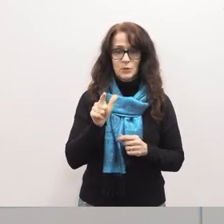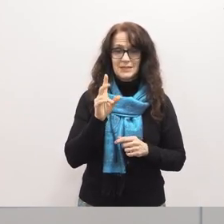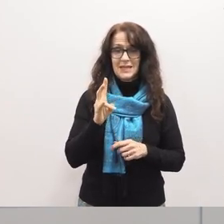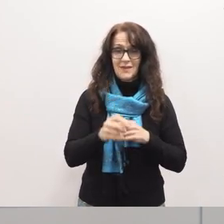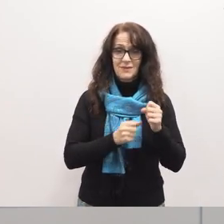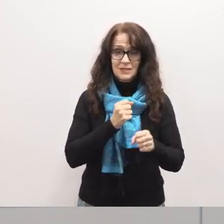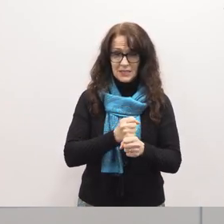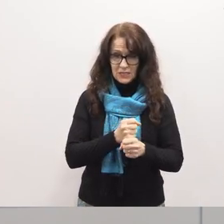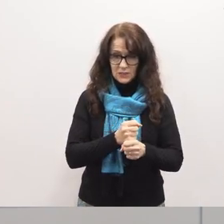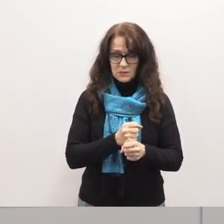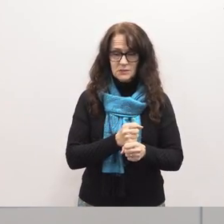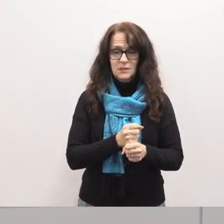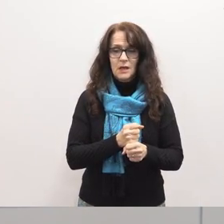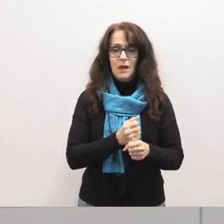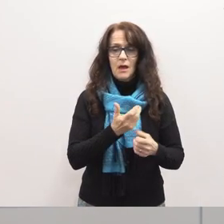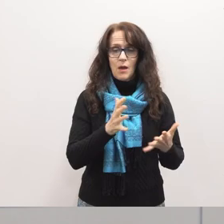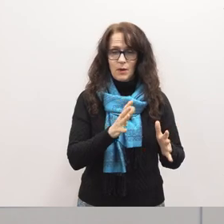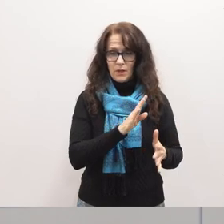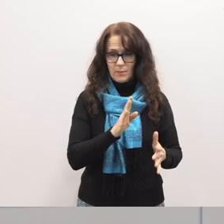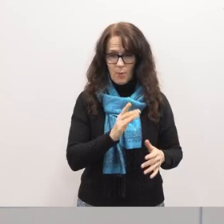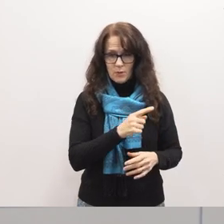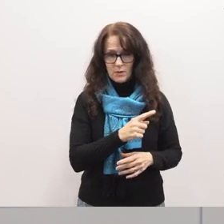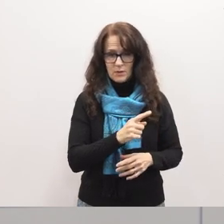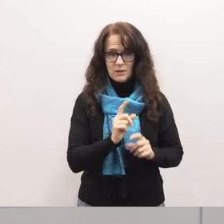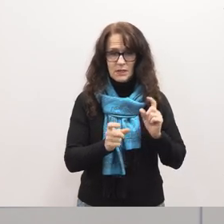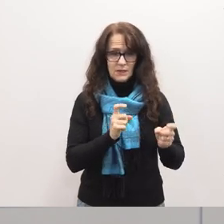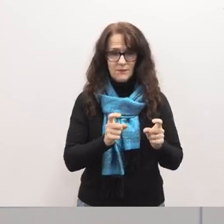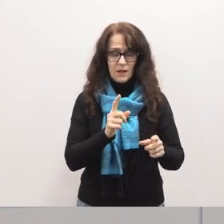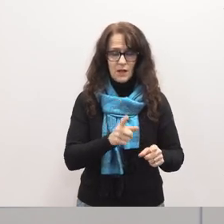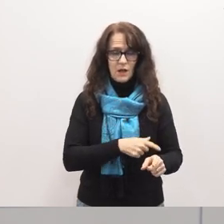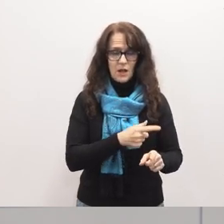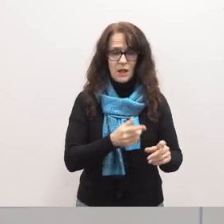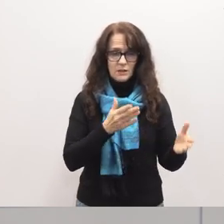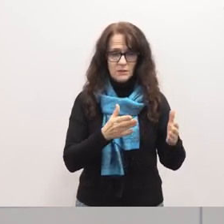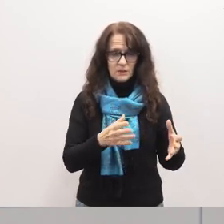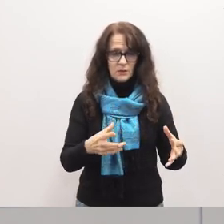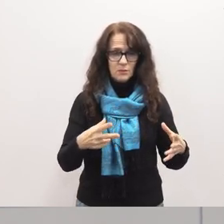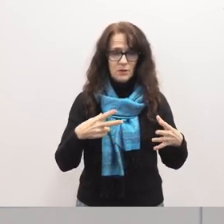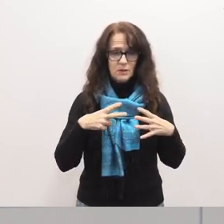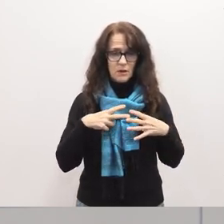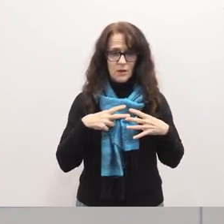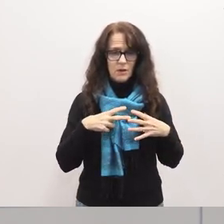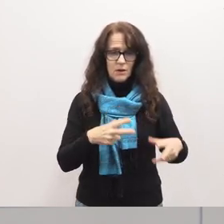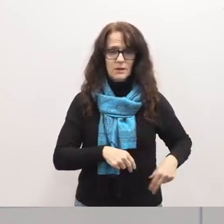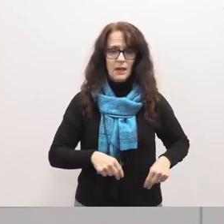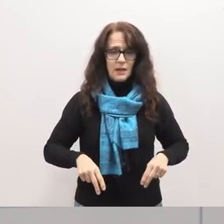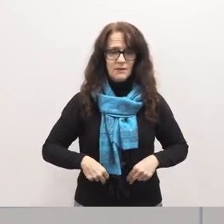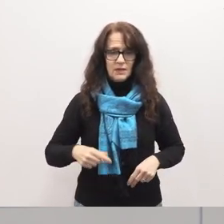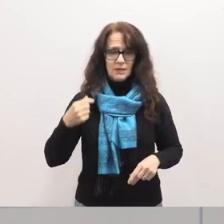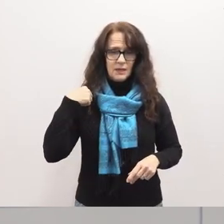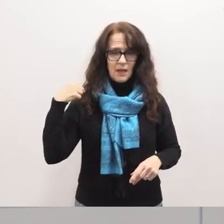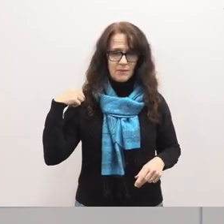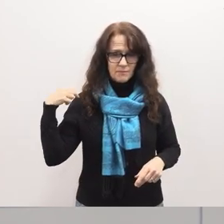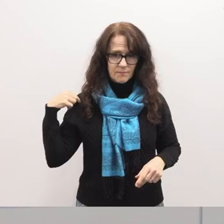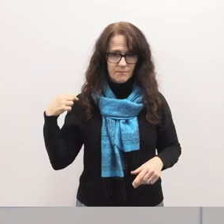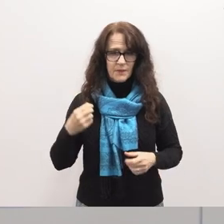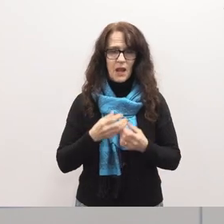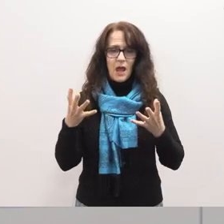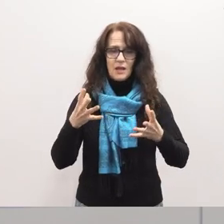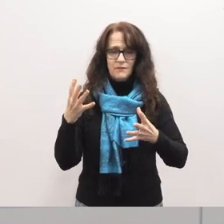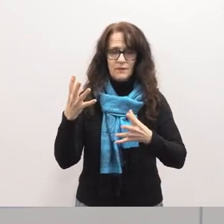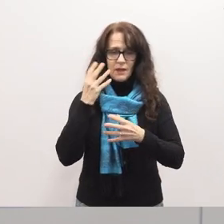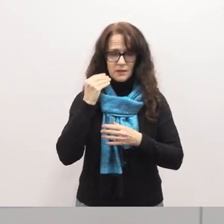years, and has given us long service. He's a retired Navy captain with a lot of experience